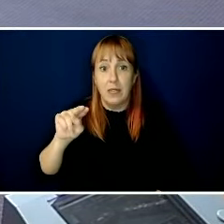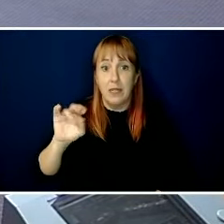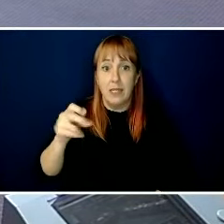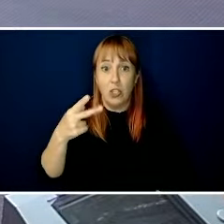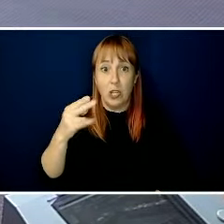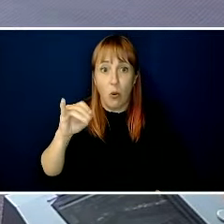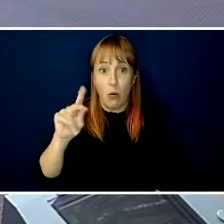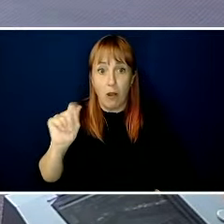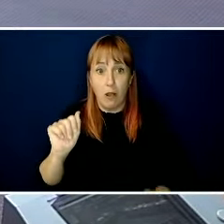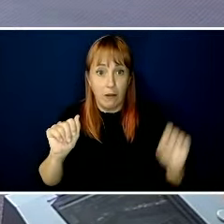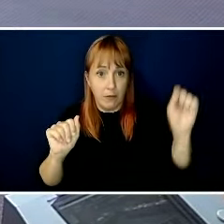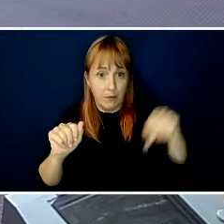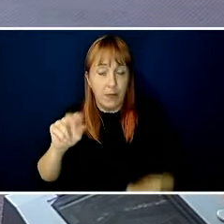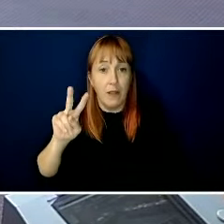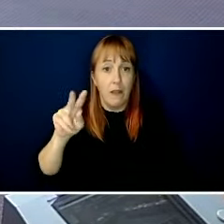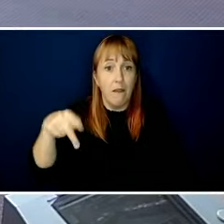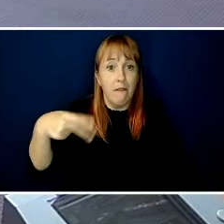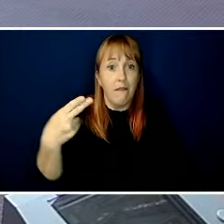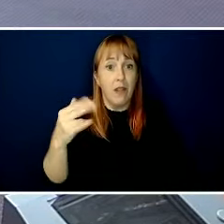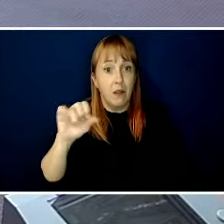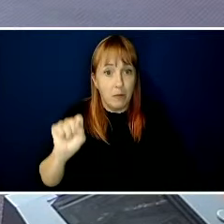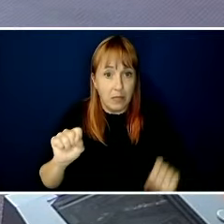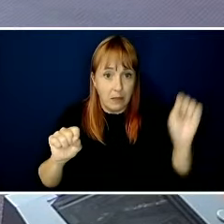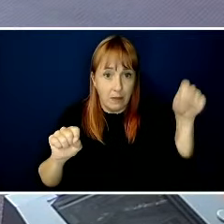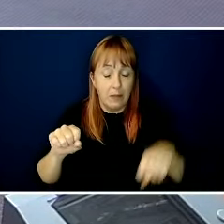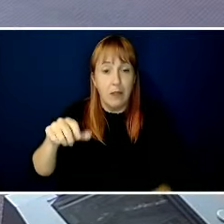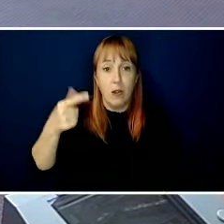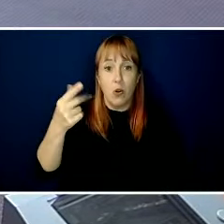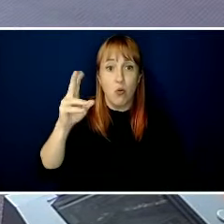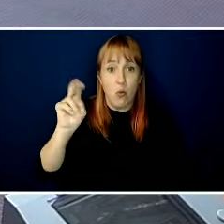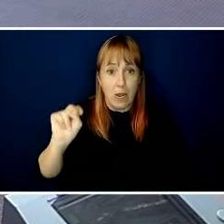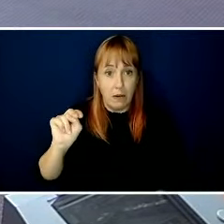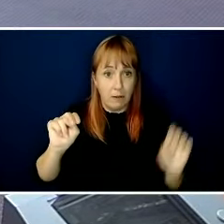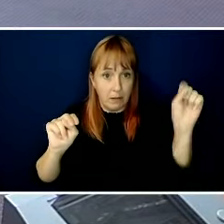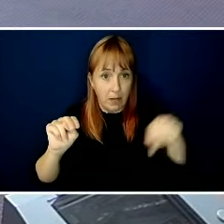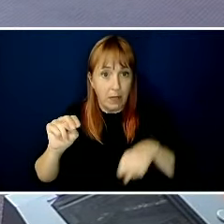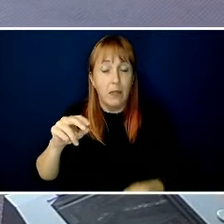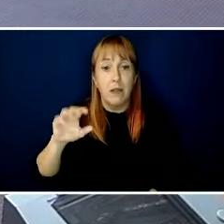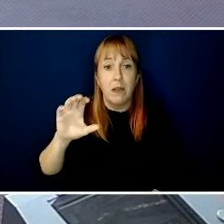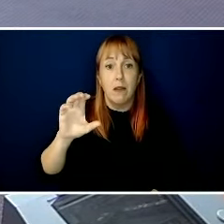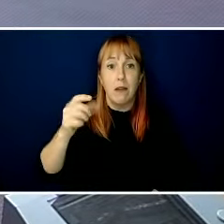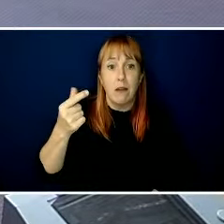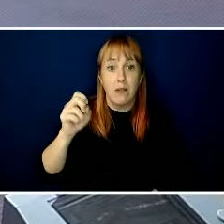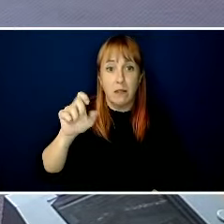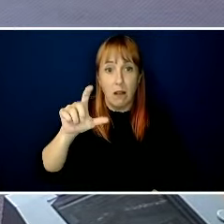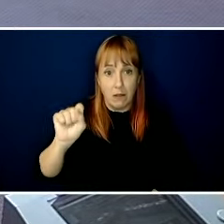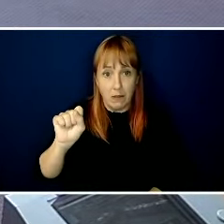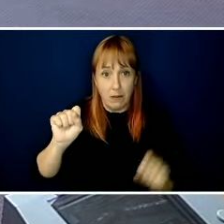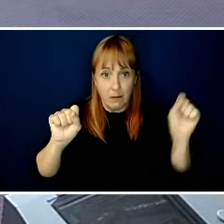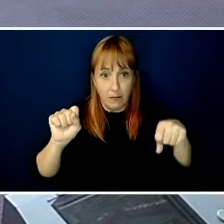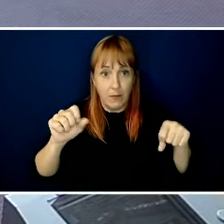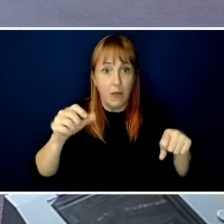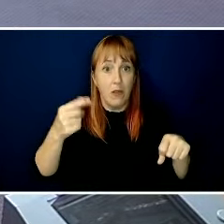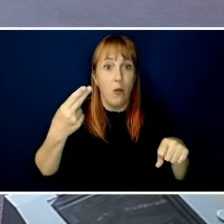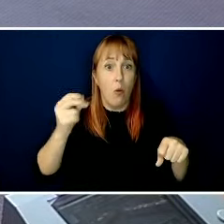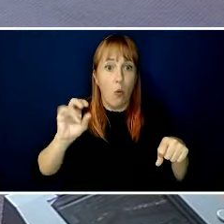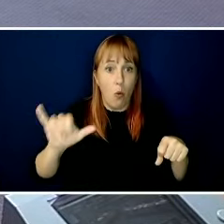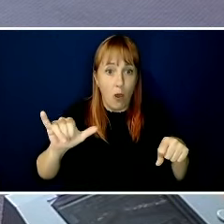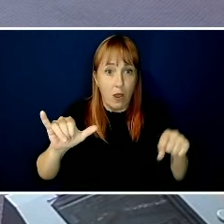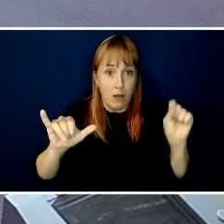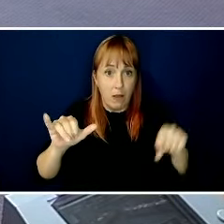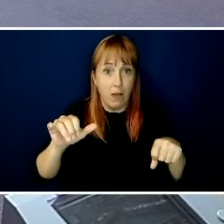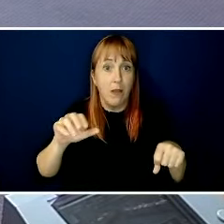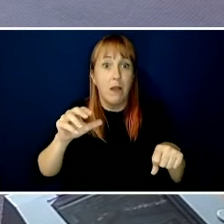Aye. Councillor Phillips. Aye. Councillor Gwynn. Aye. Councillor Gonzalez. Aye. Councillor Hoy. Aye.